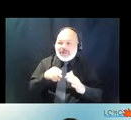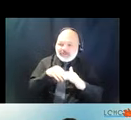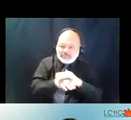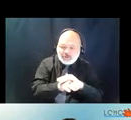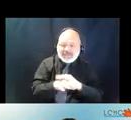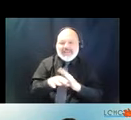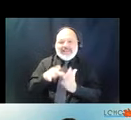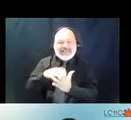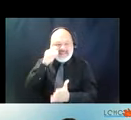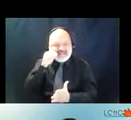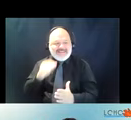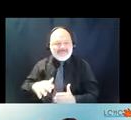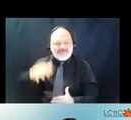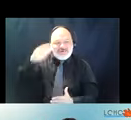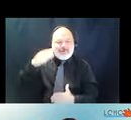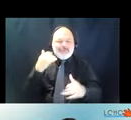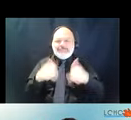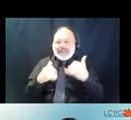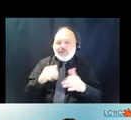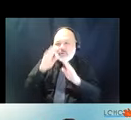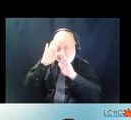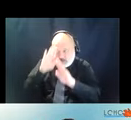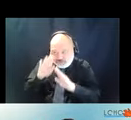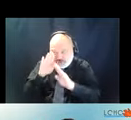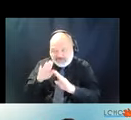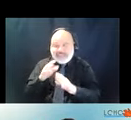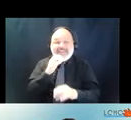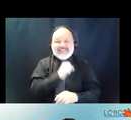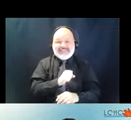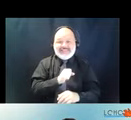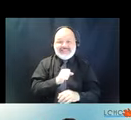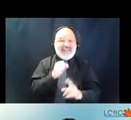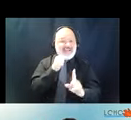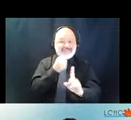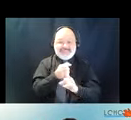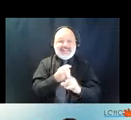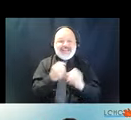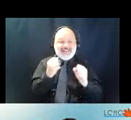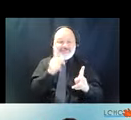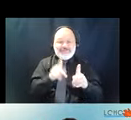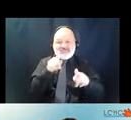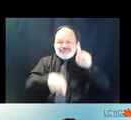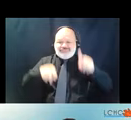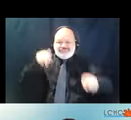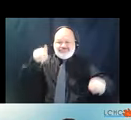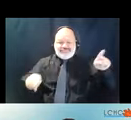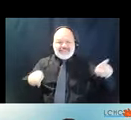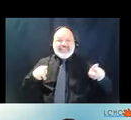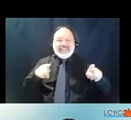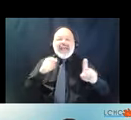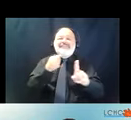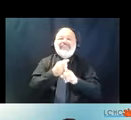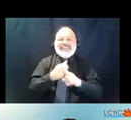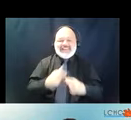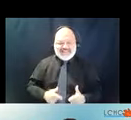learn, work, play, worship, and age that affect a wide range of health functioning and quality of life outcomes. So this